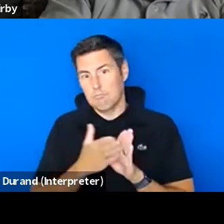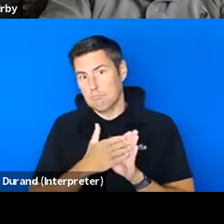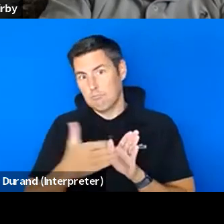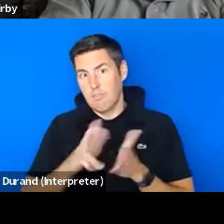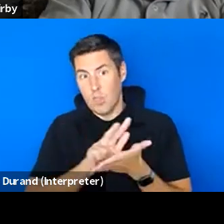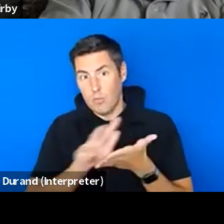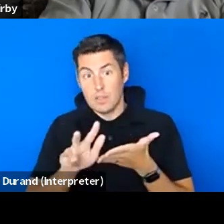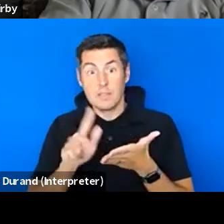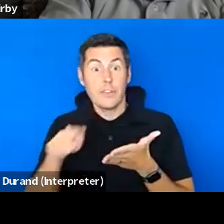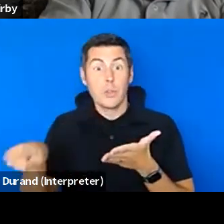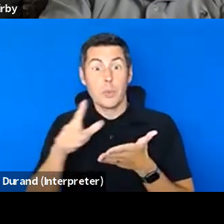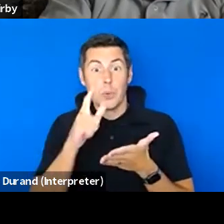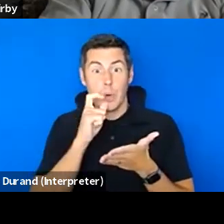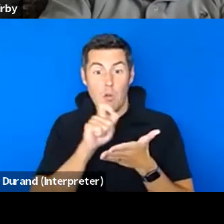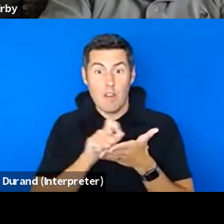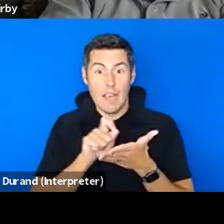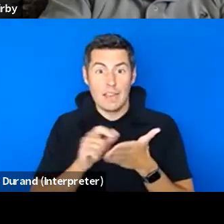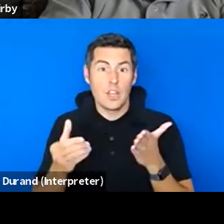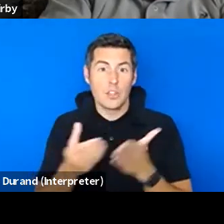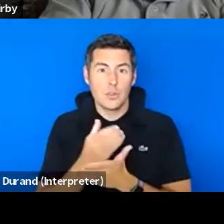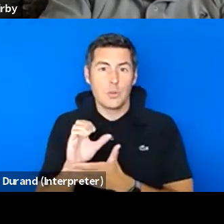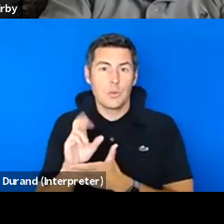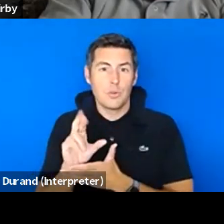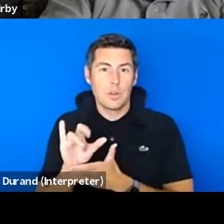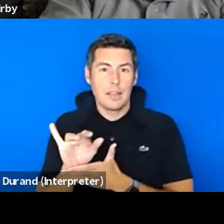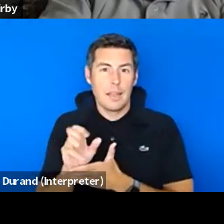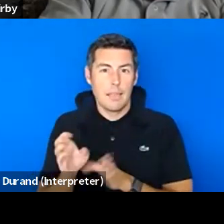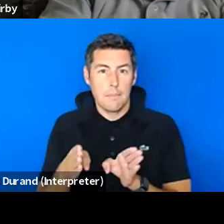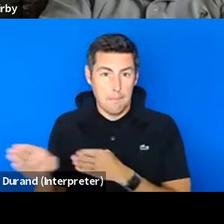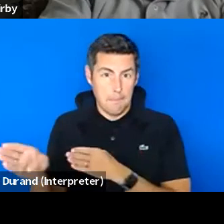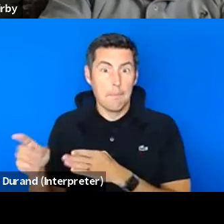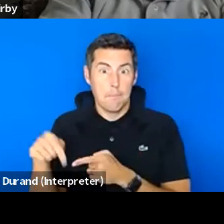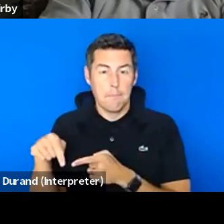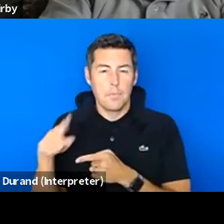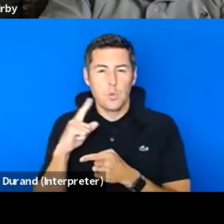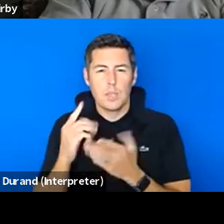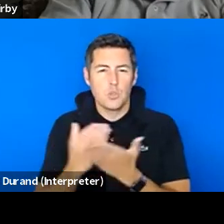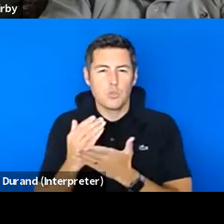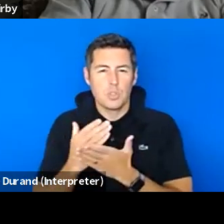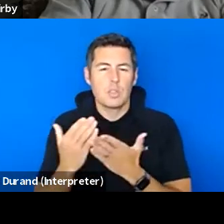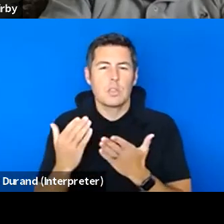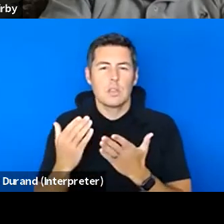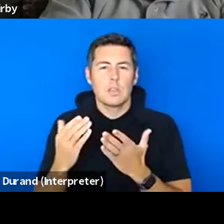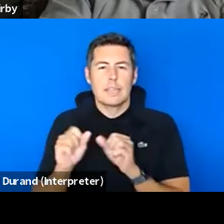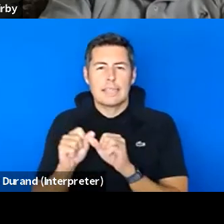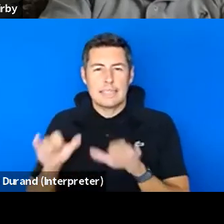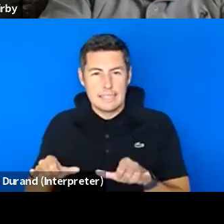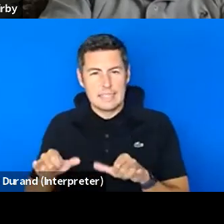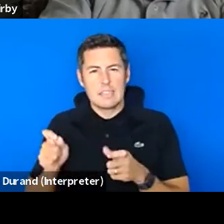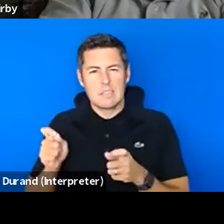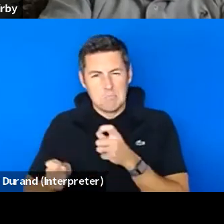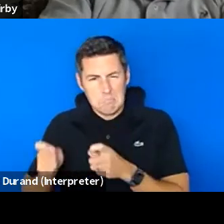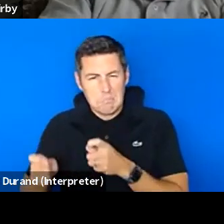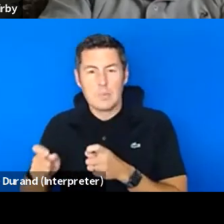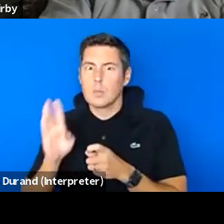are going to be writing new curriculum, modifying, you're going to be using the new system and you are going to be very happy, I promise.